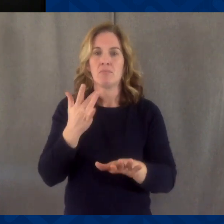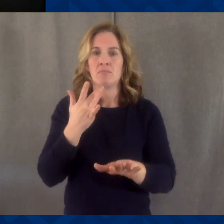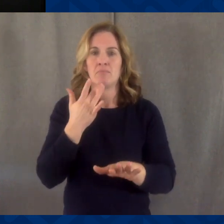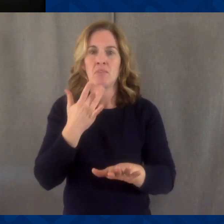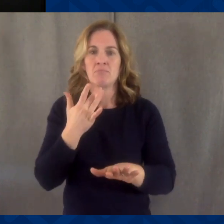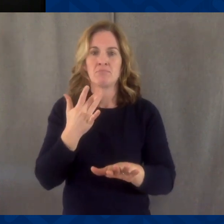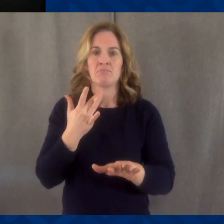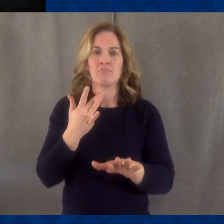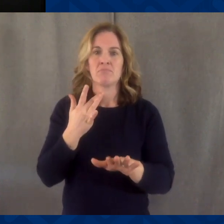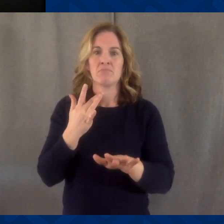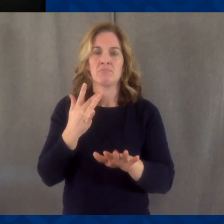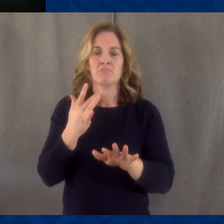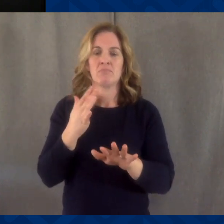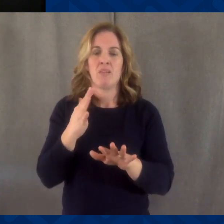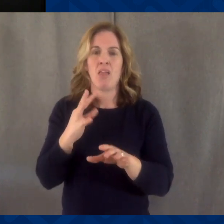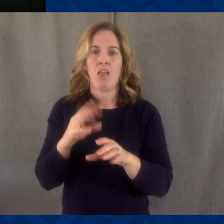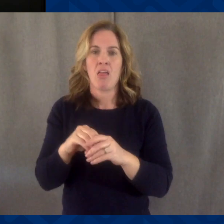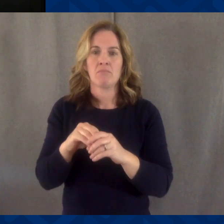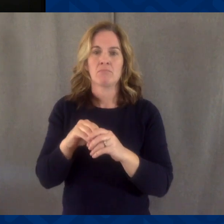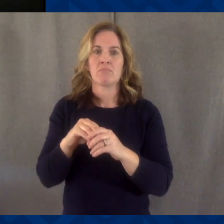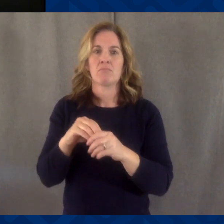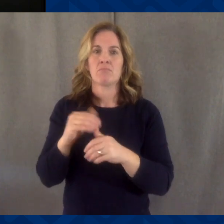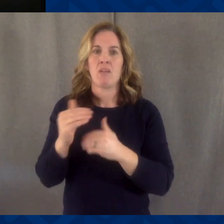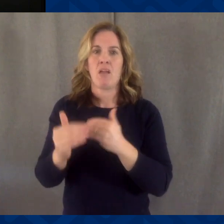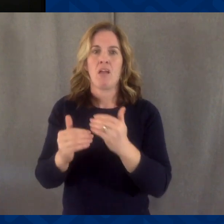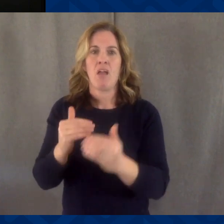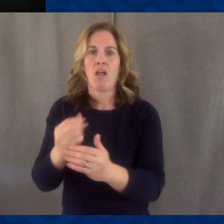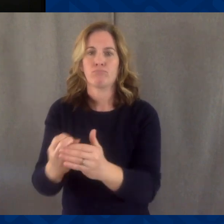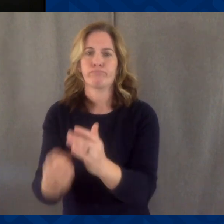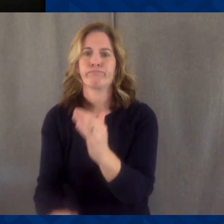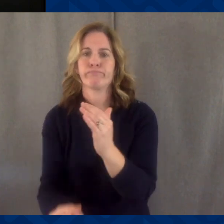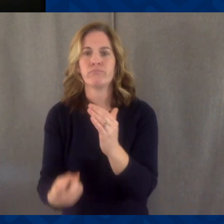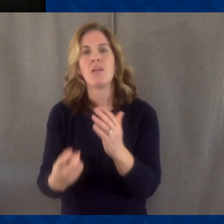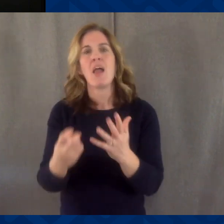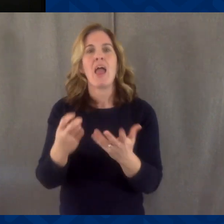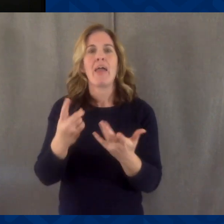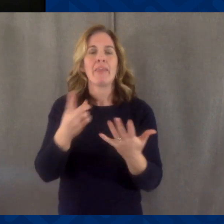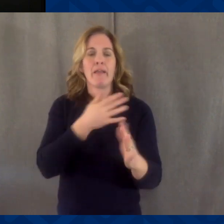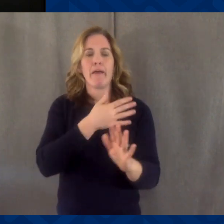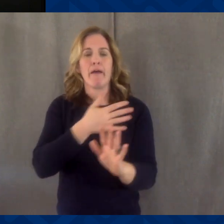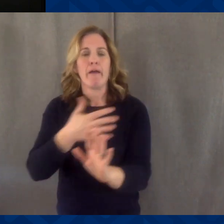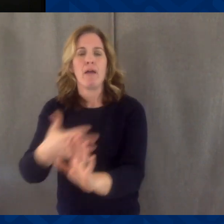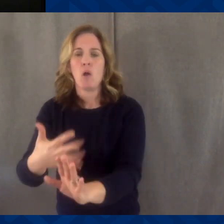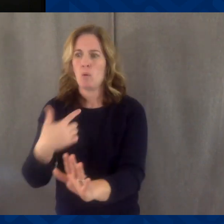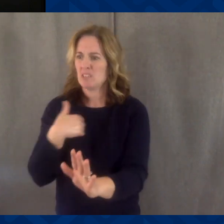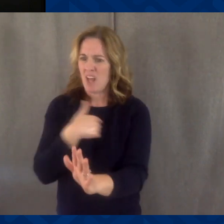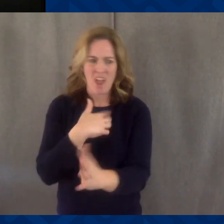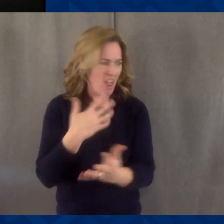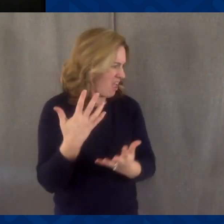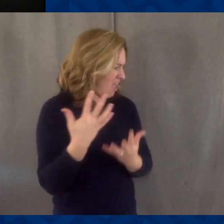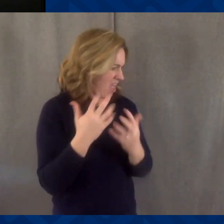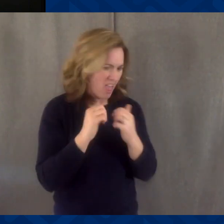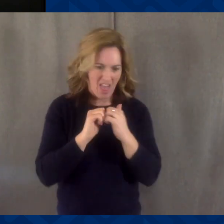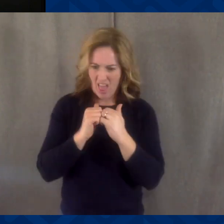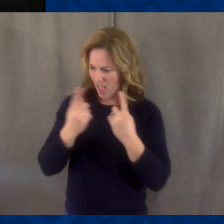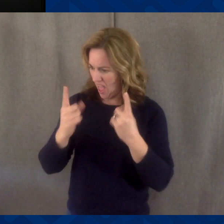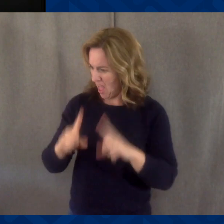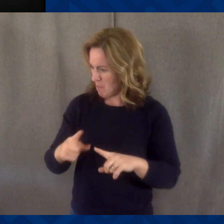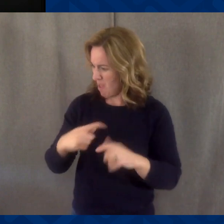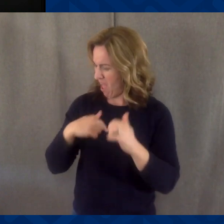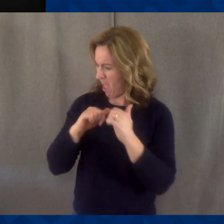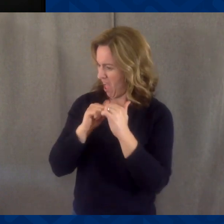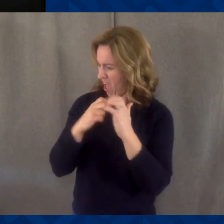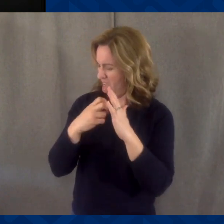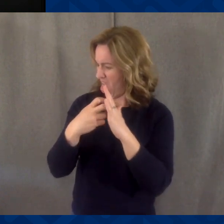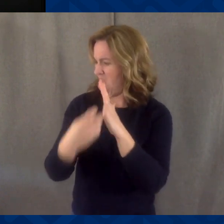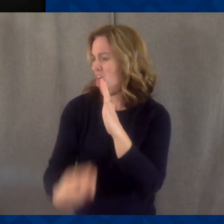thing and we're left asking some sort of this question: what in the world is going on and how did I get here? Some